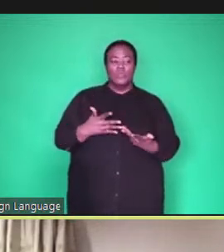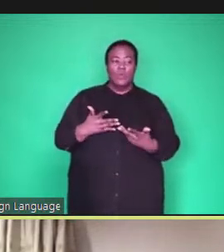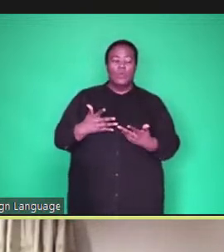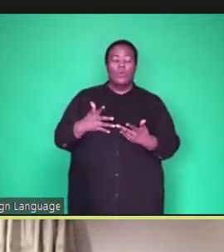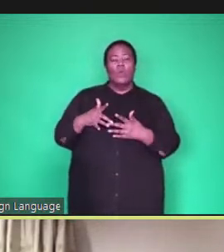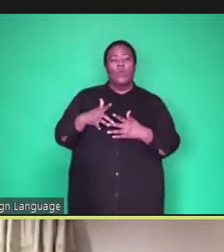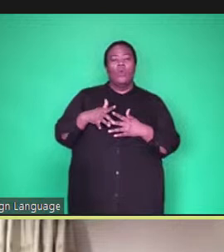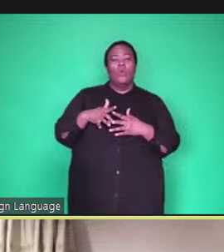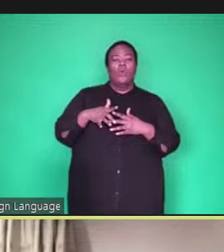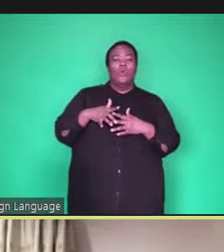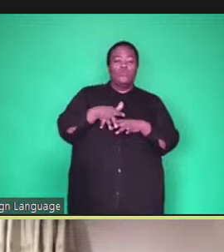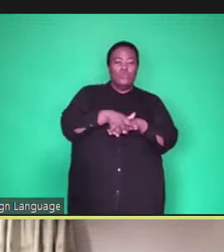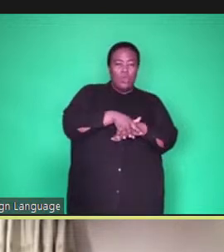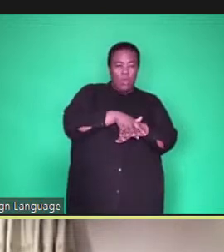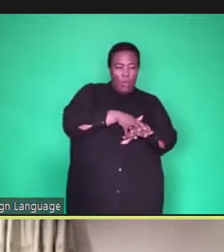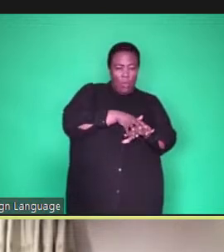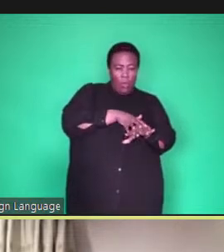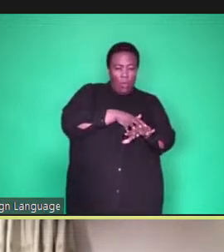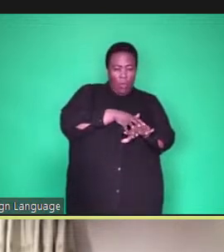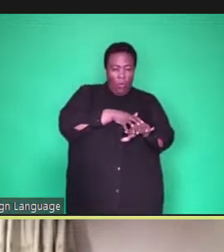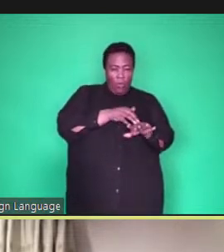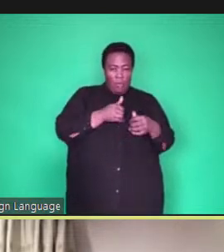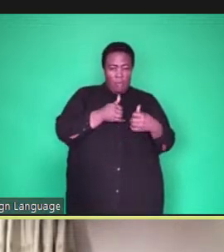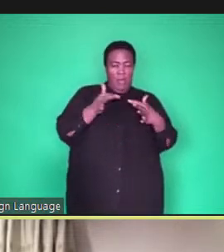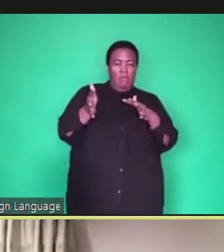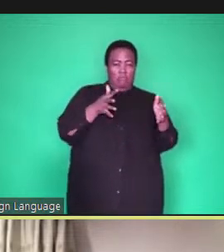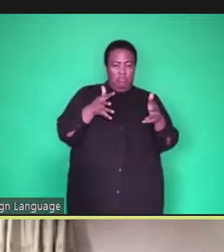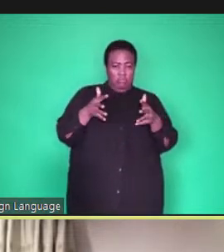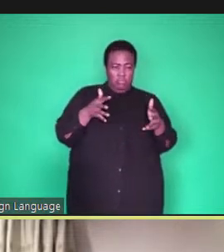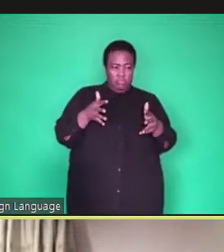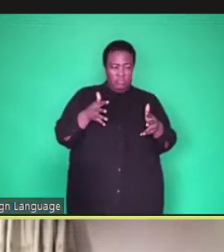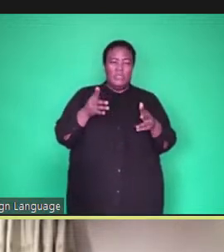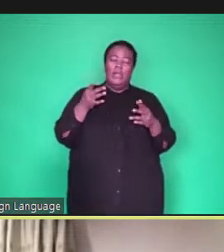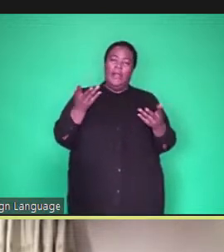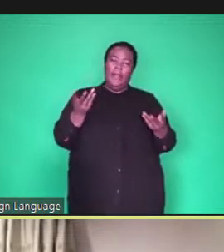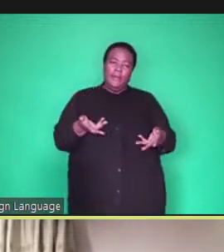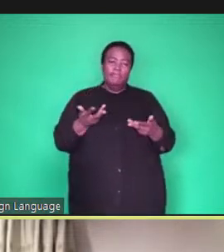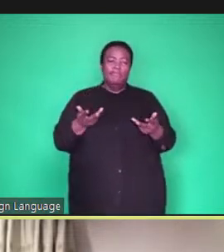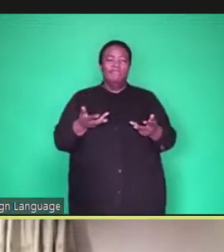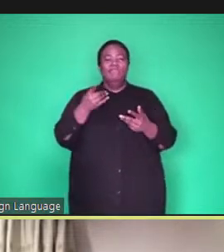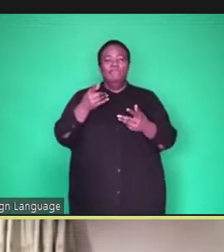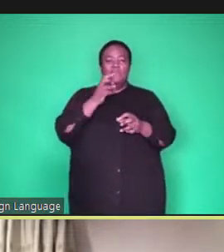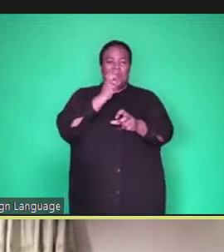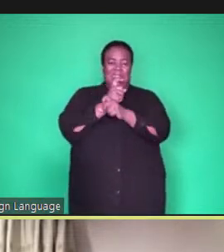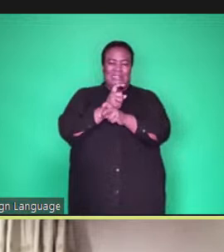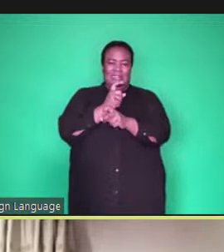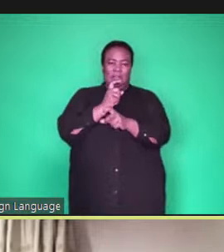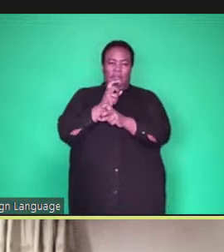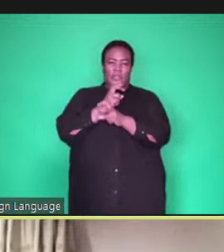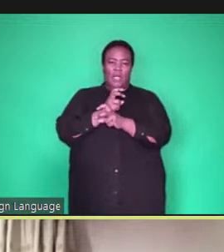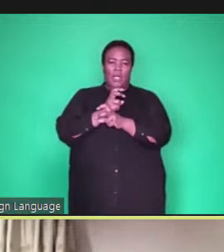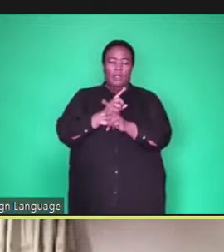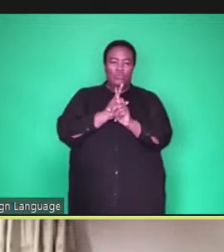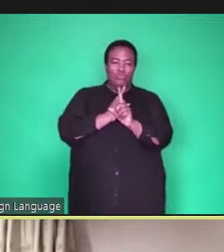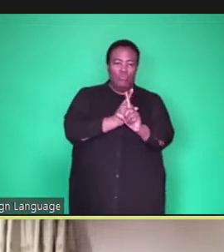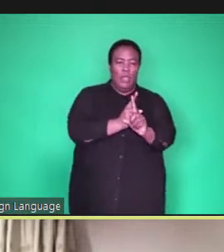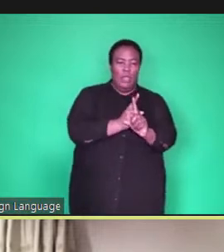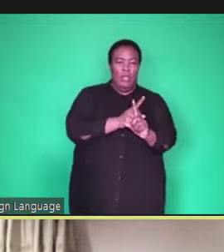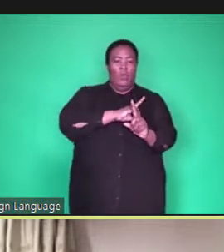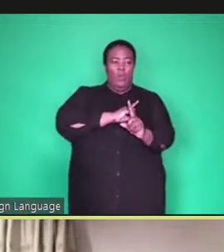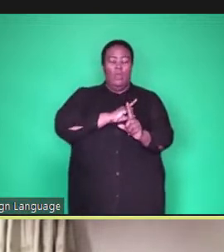harder to track because their impacts tend to be more broad and more complex. So between 1960